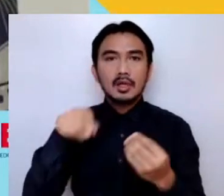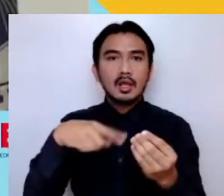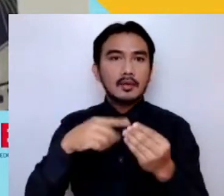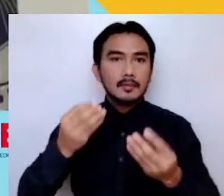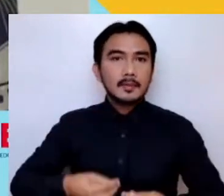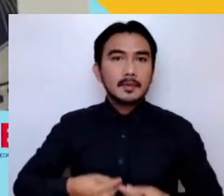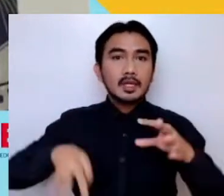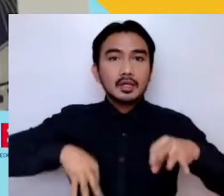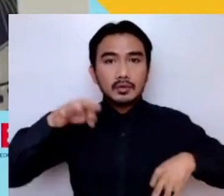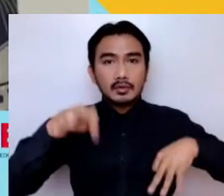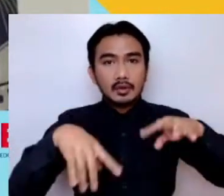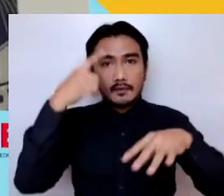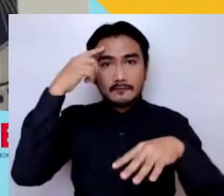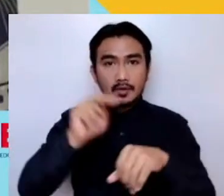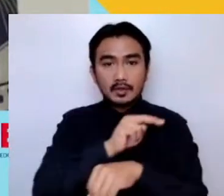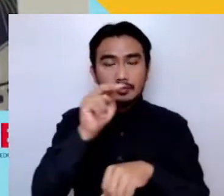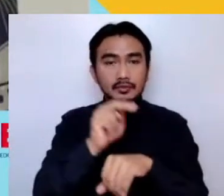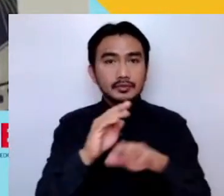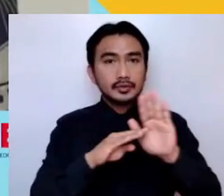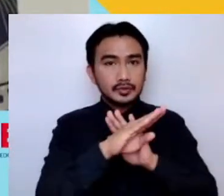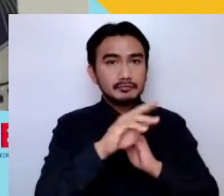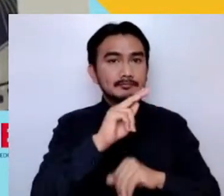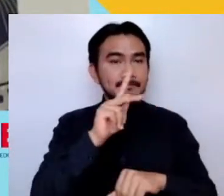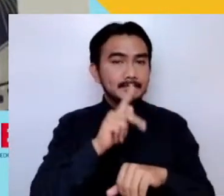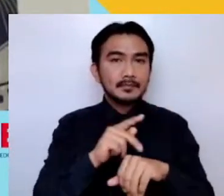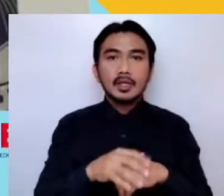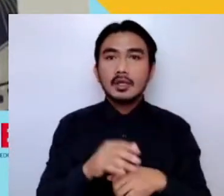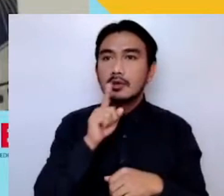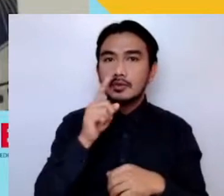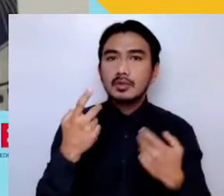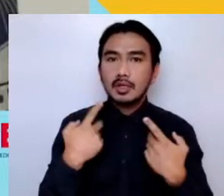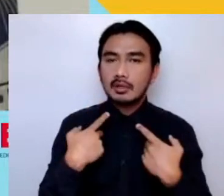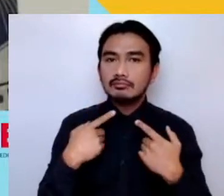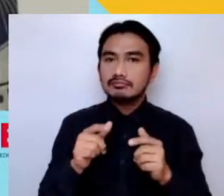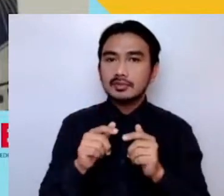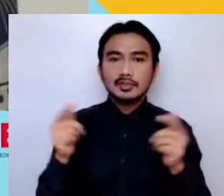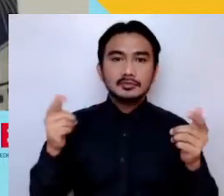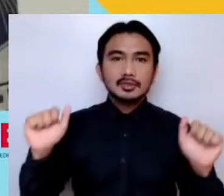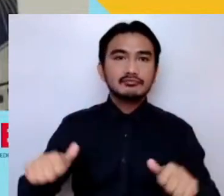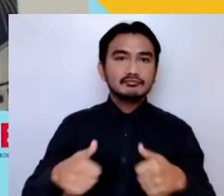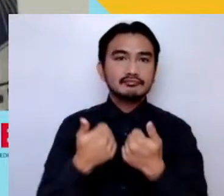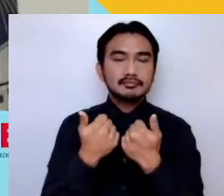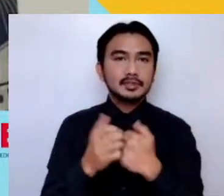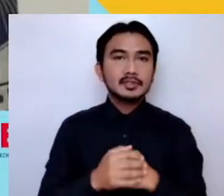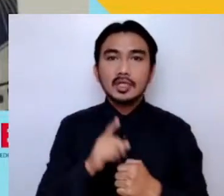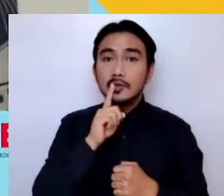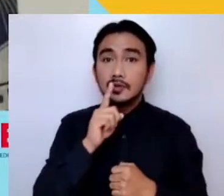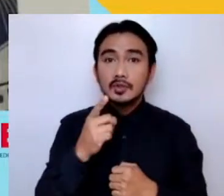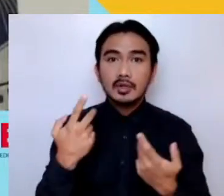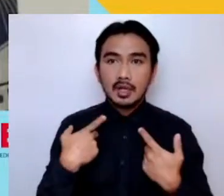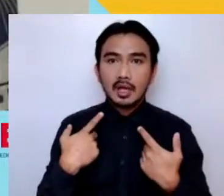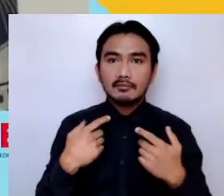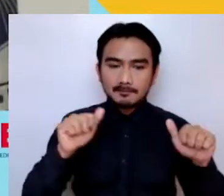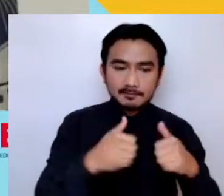building. And it is also one of our biggest challenges, a challenge that was further magnified by the